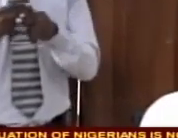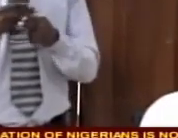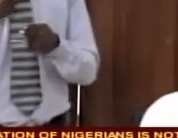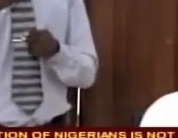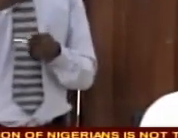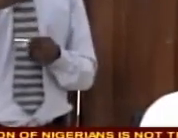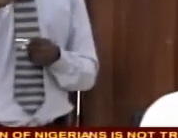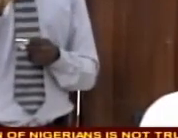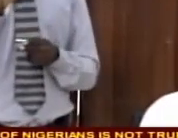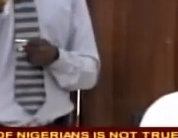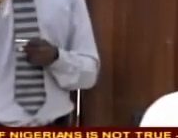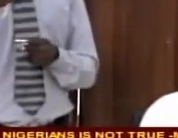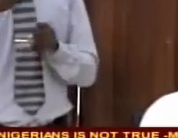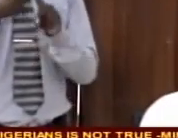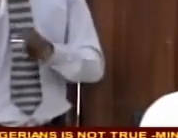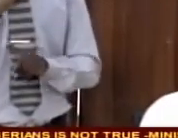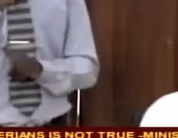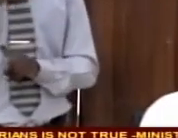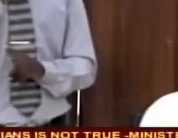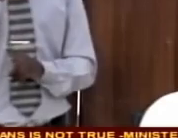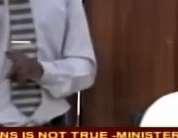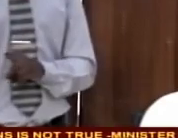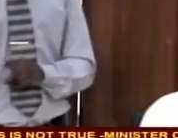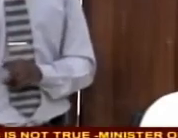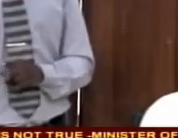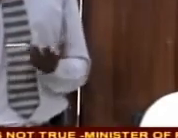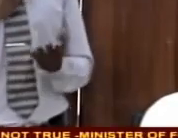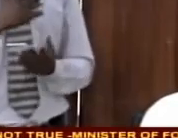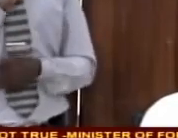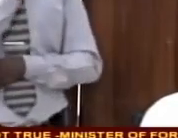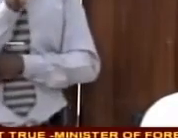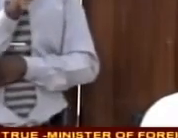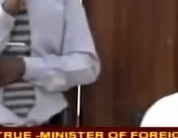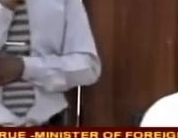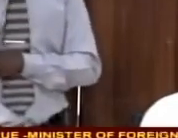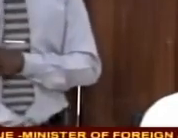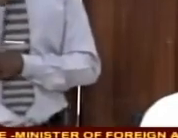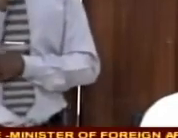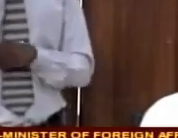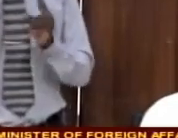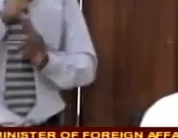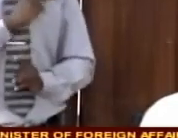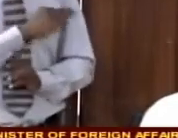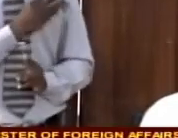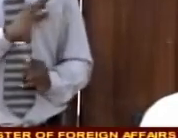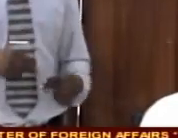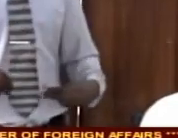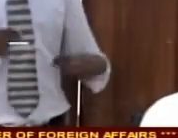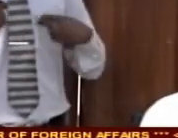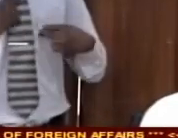Rahila Lassa. I report for Voice of Nigeria. My question is for the Honorable Minister of Health.